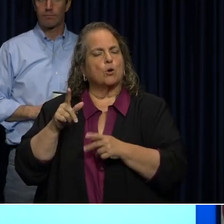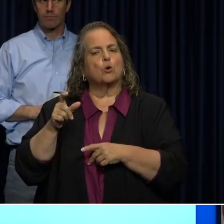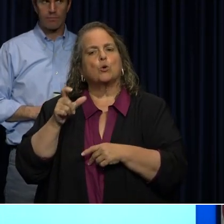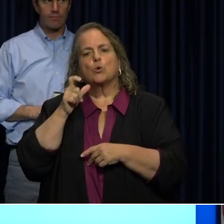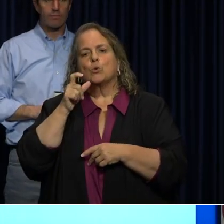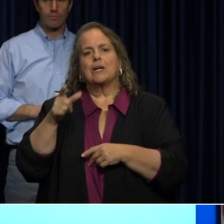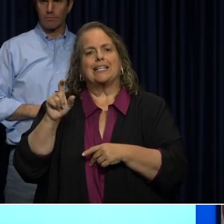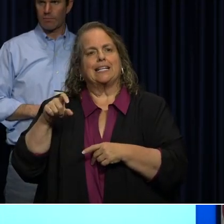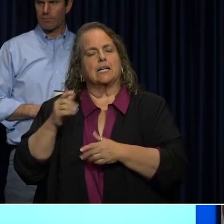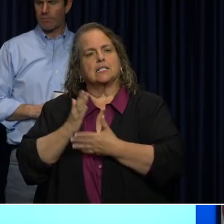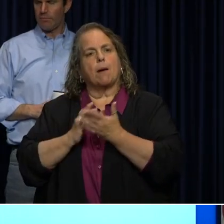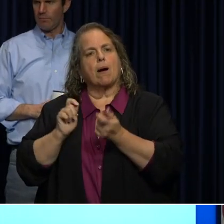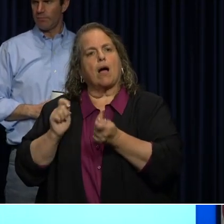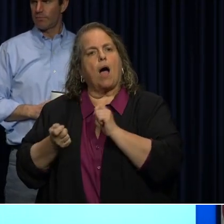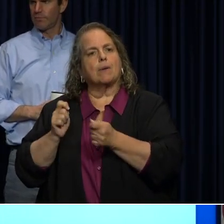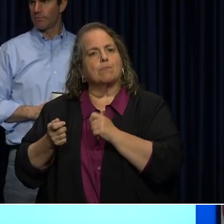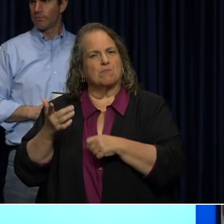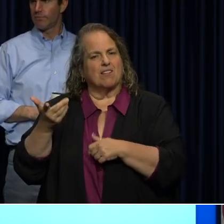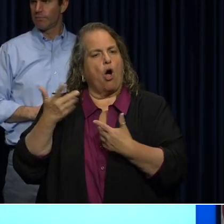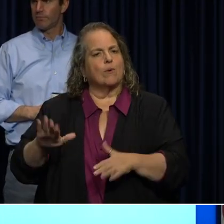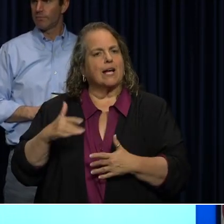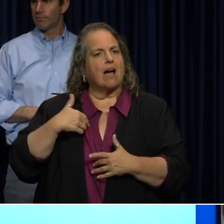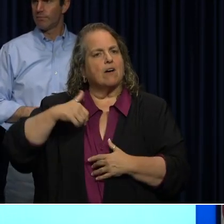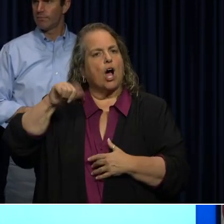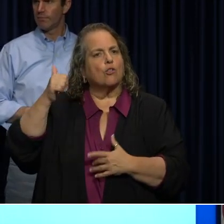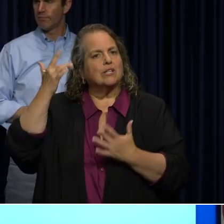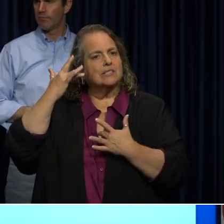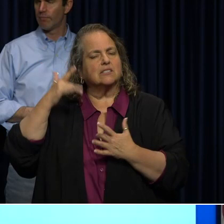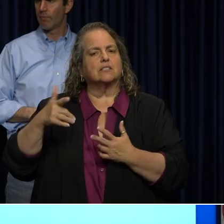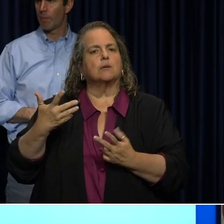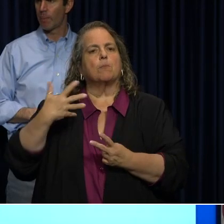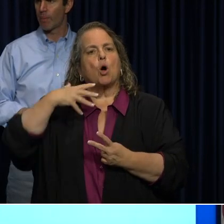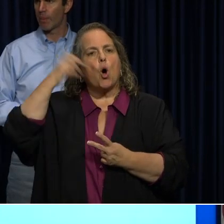special accommodations for people with chronic disease, elderly,